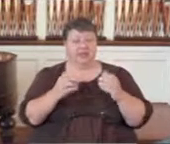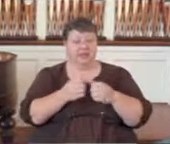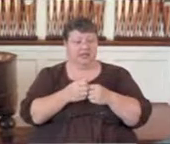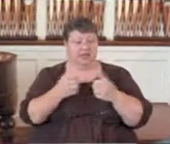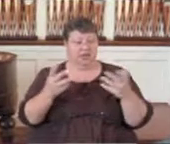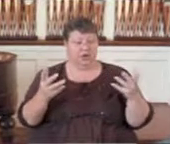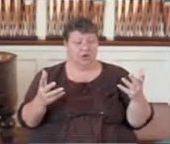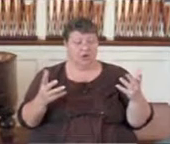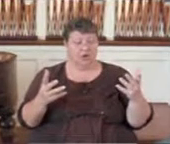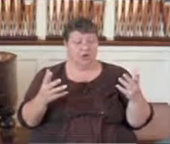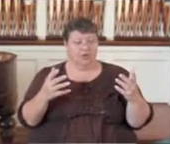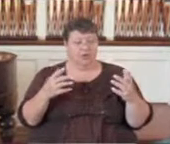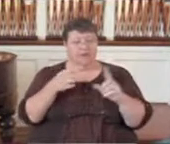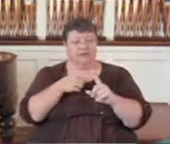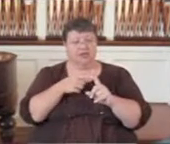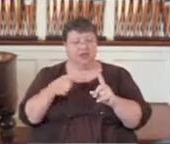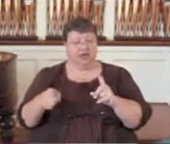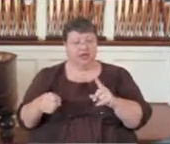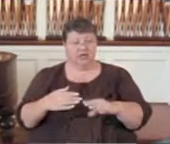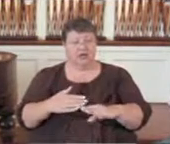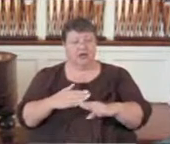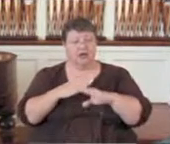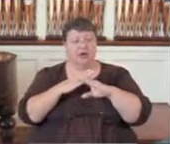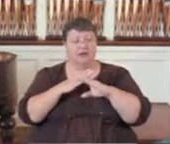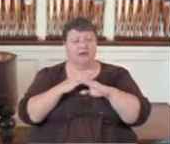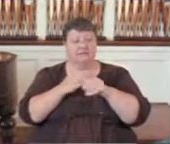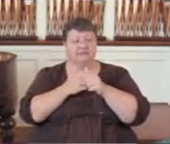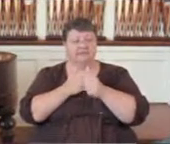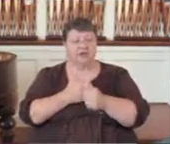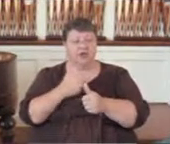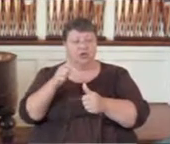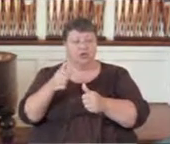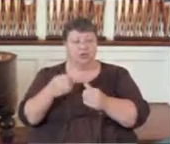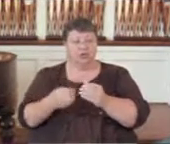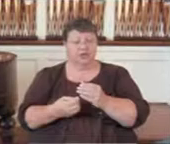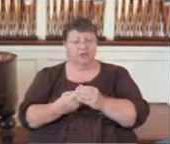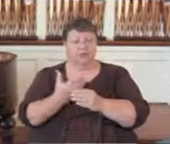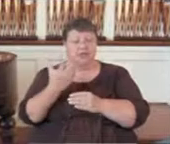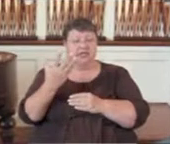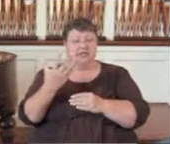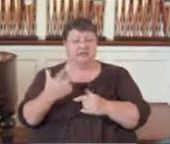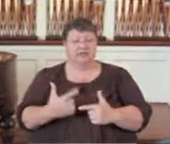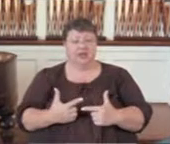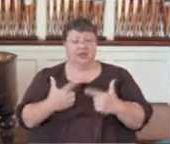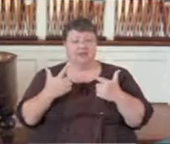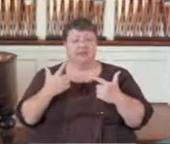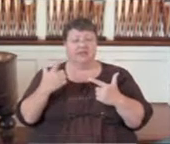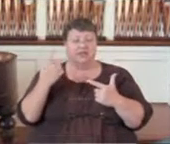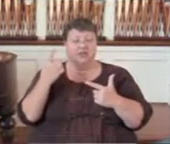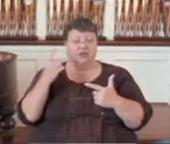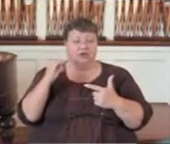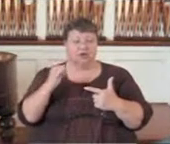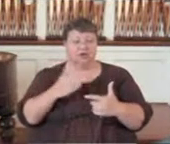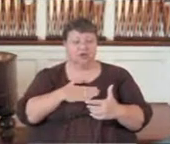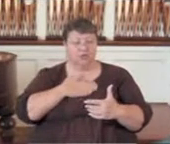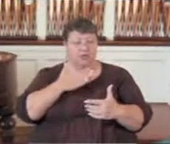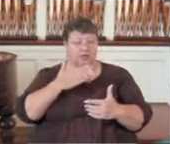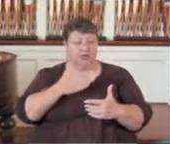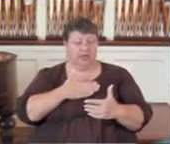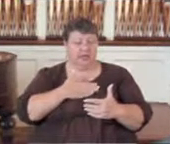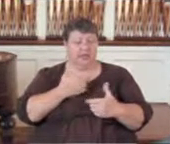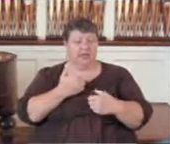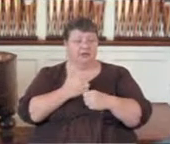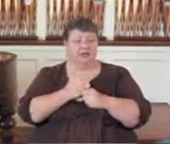go of distractions and obstacles and follow you to the springs of life, eternal